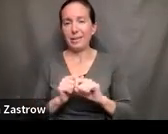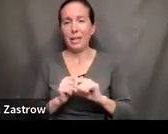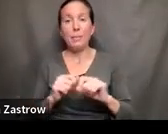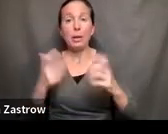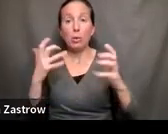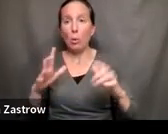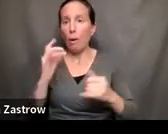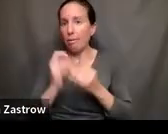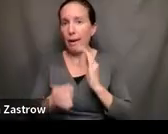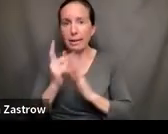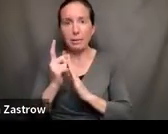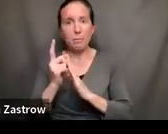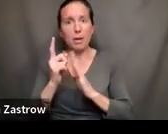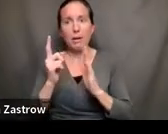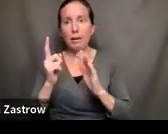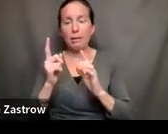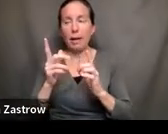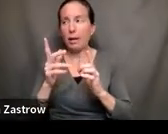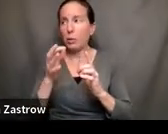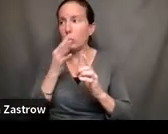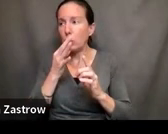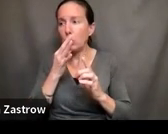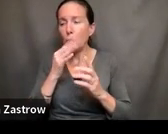God, this kid made no progress at all.